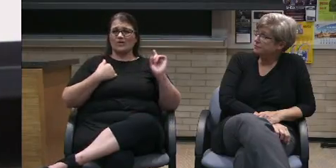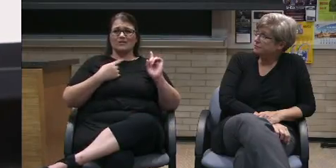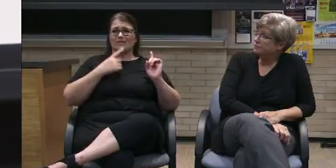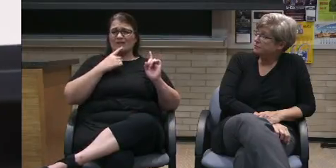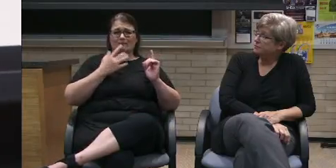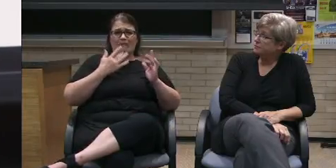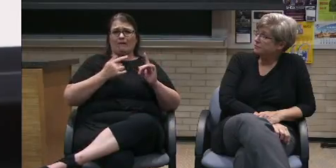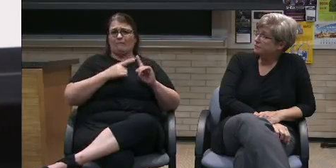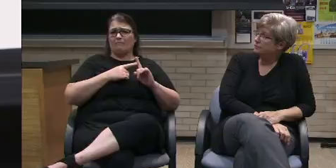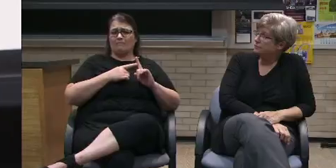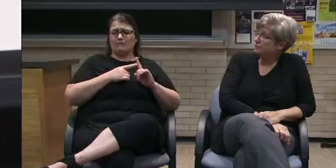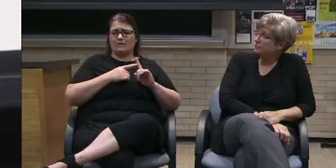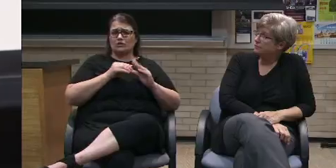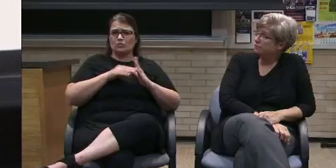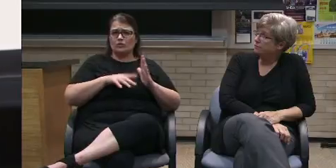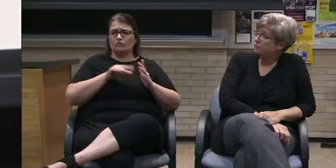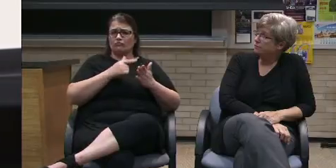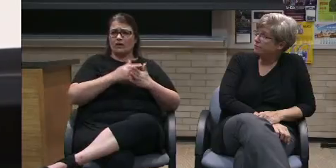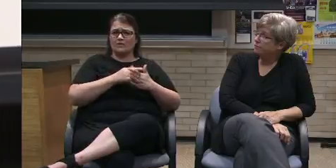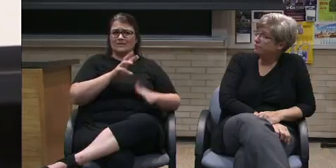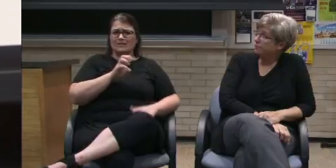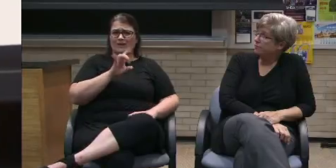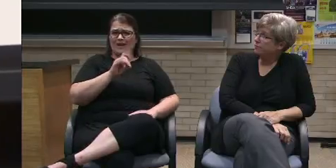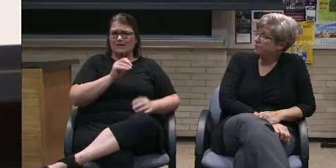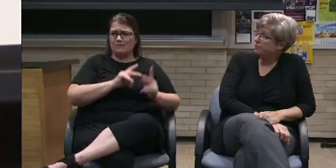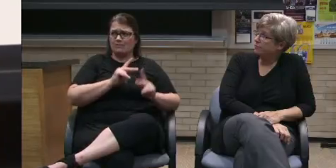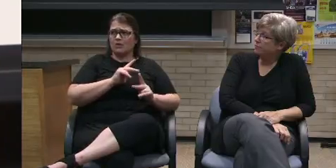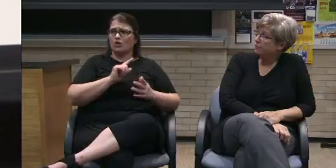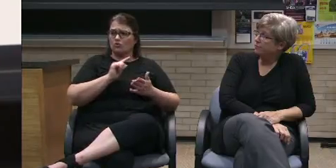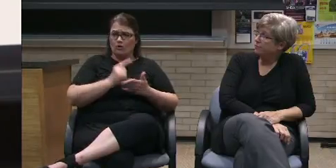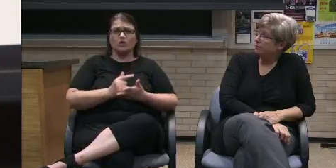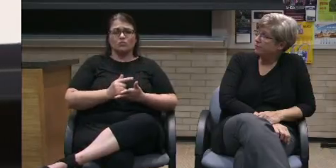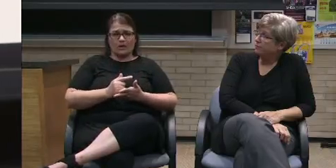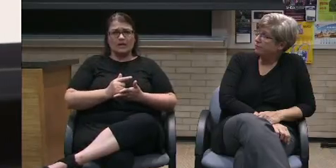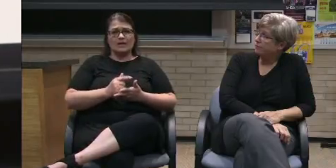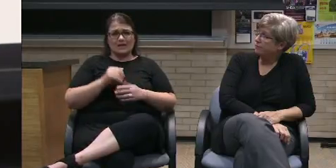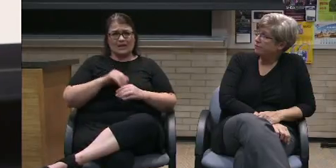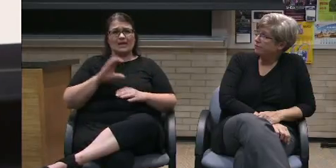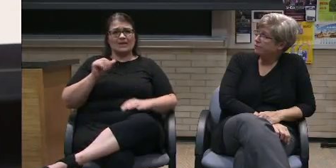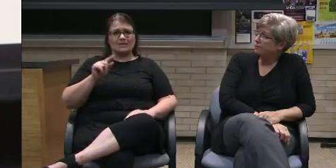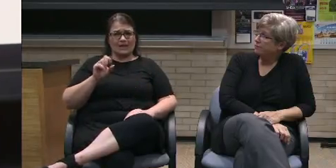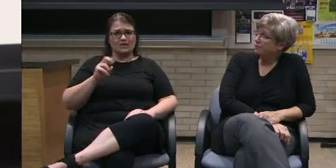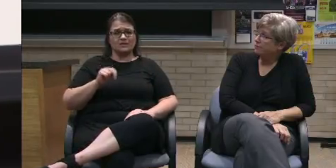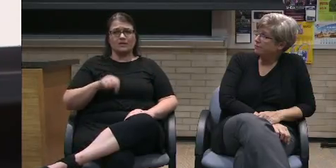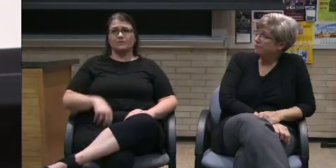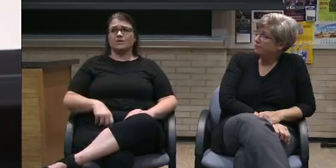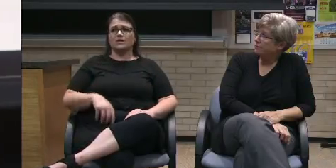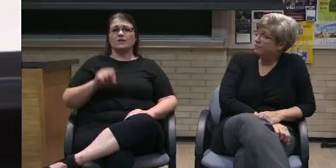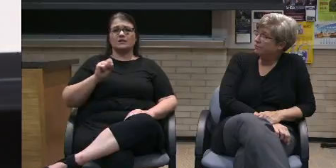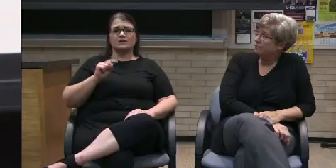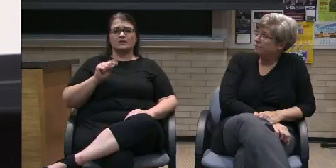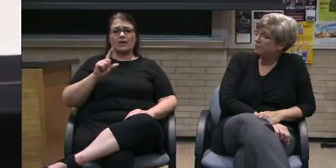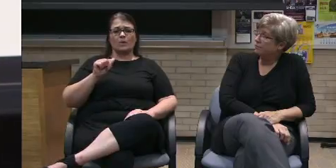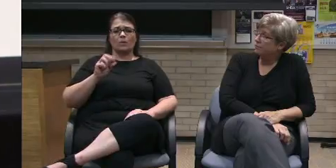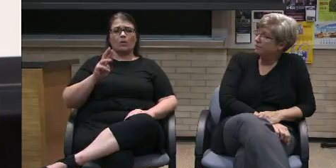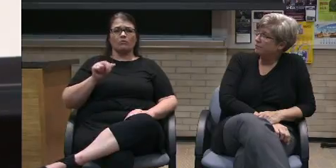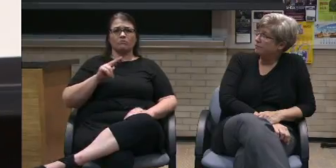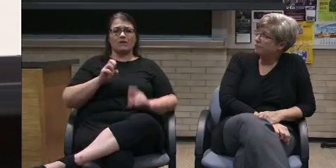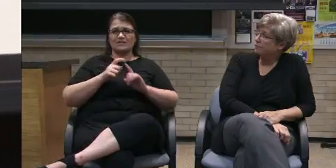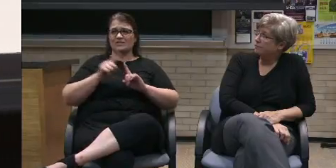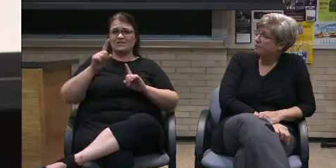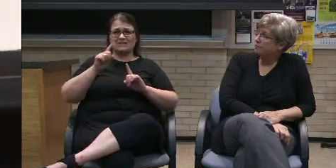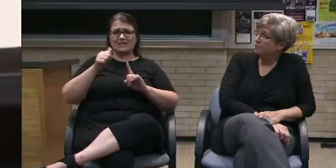hours across. 680 people graduated. In Canton, there's SUNY Canton, St. Lawrence University, 10 miles away, SUNY Potsdam,